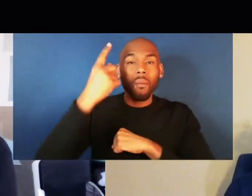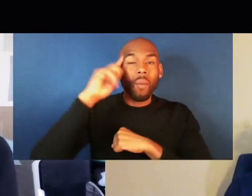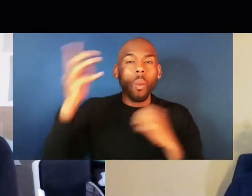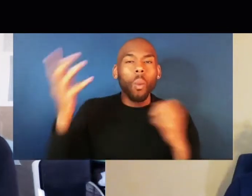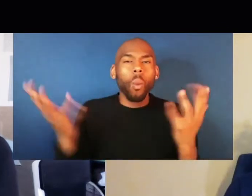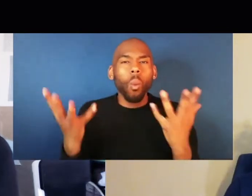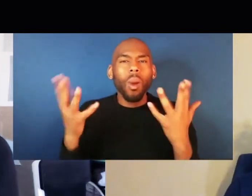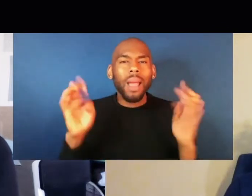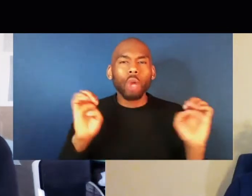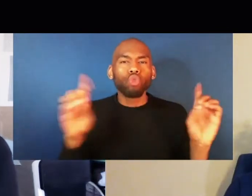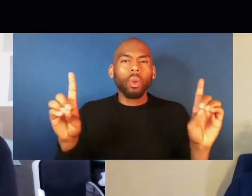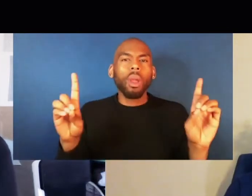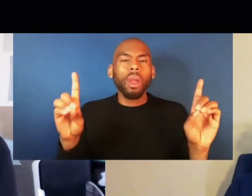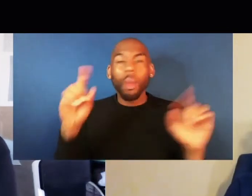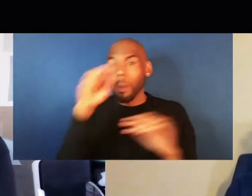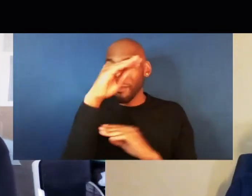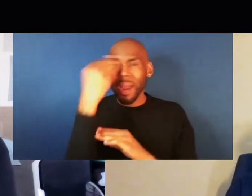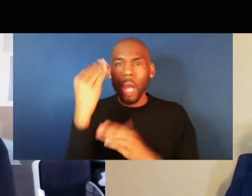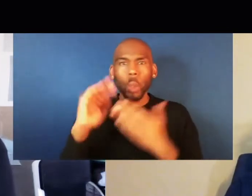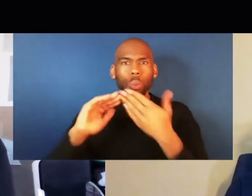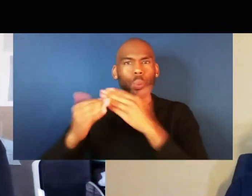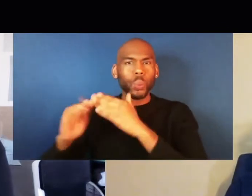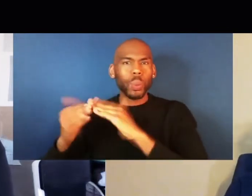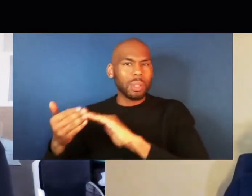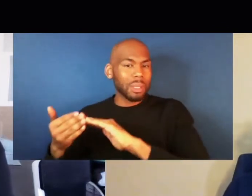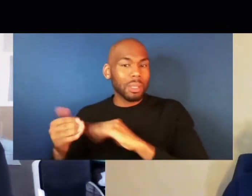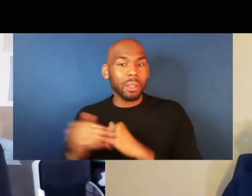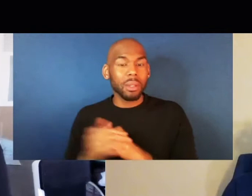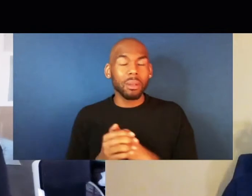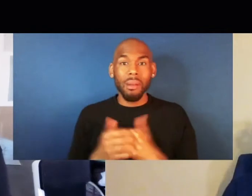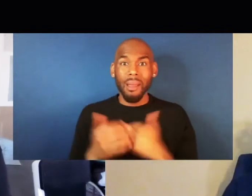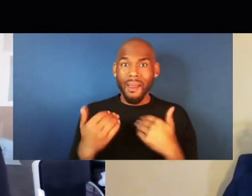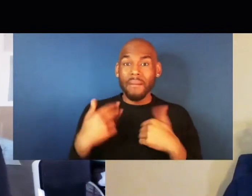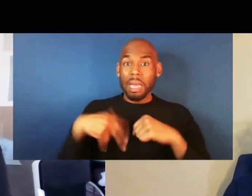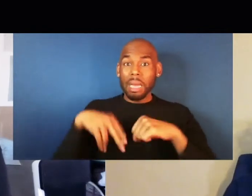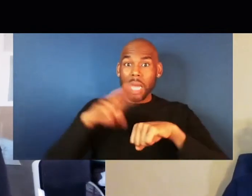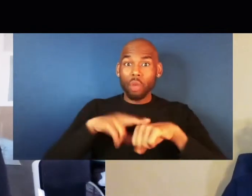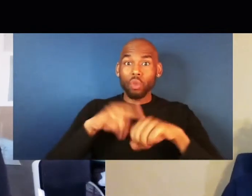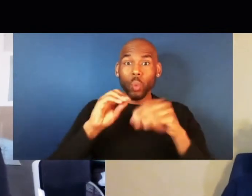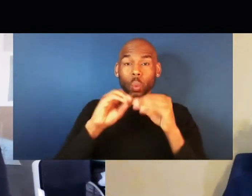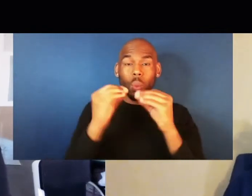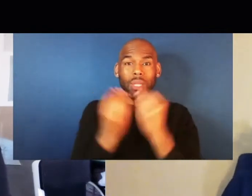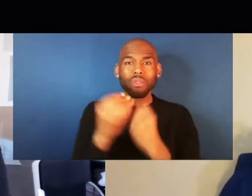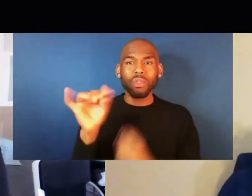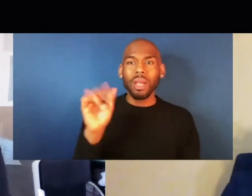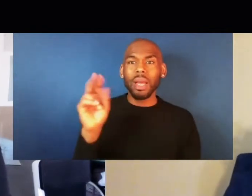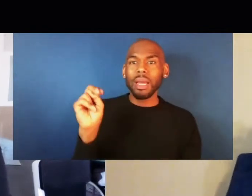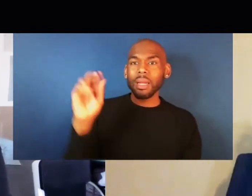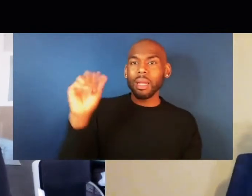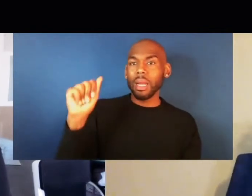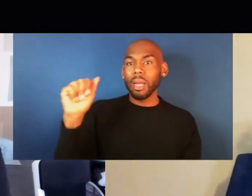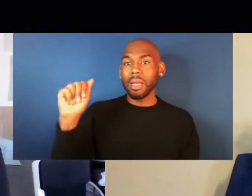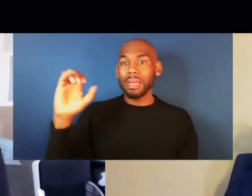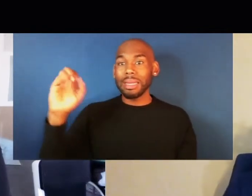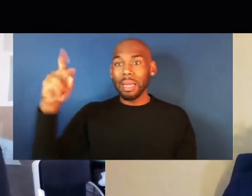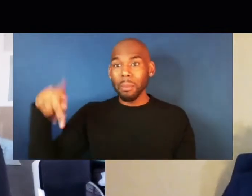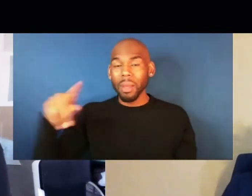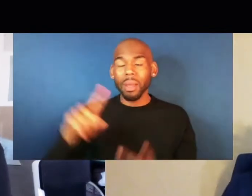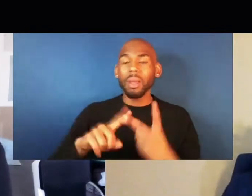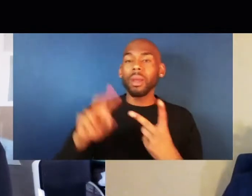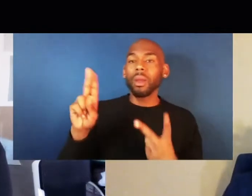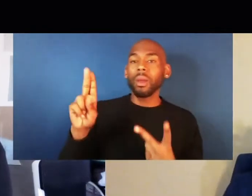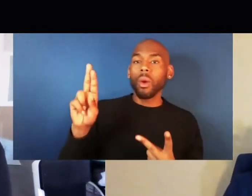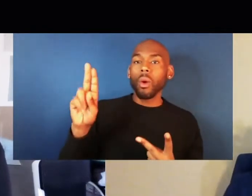can educate our Black community, Black national organizations like the NAACP